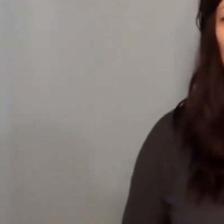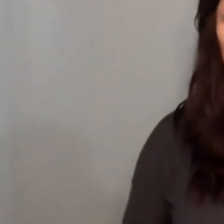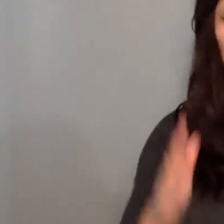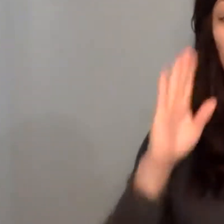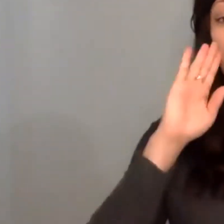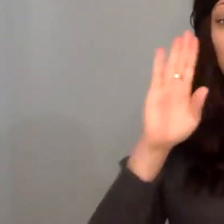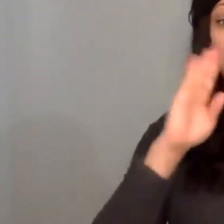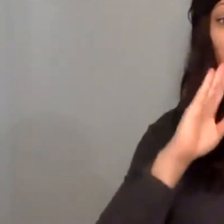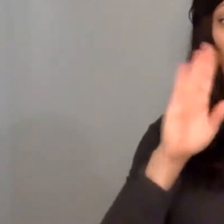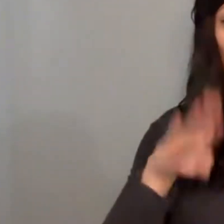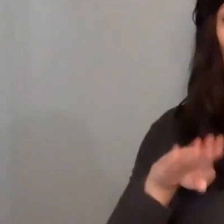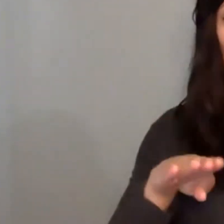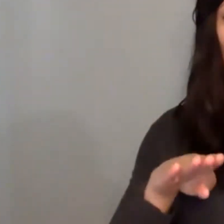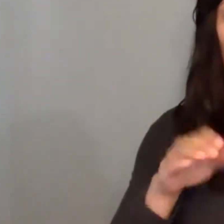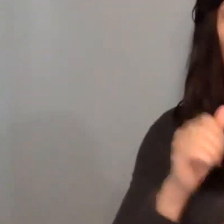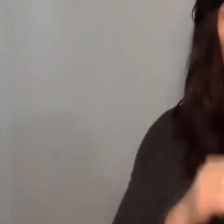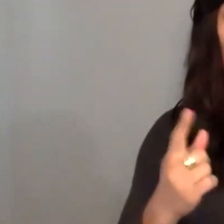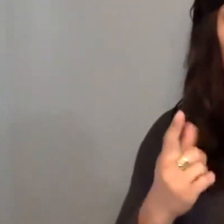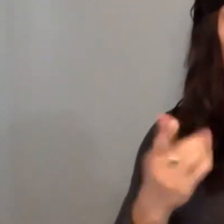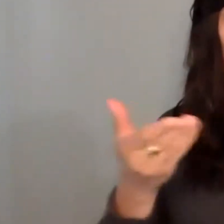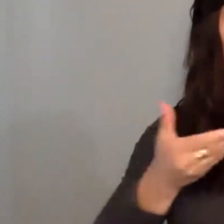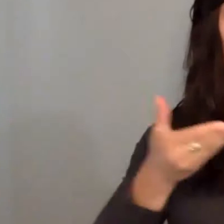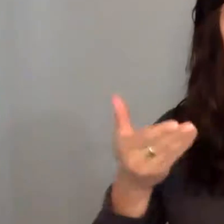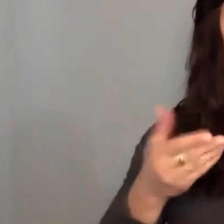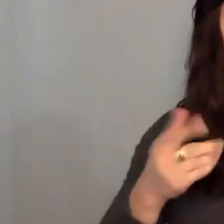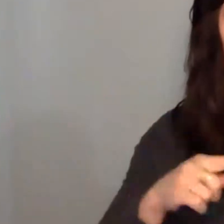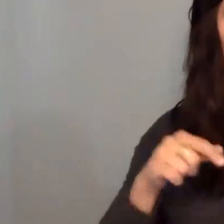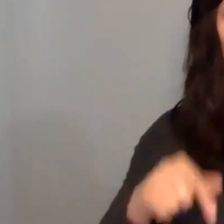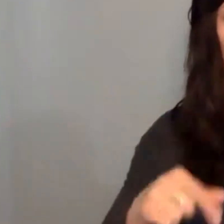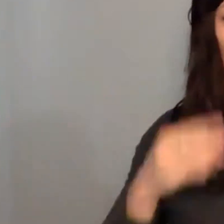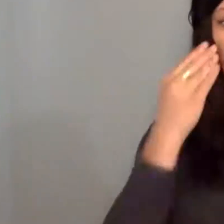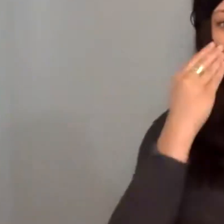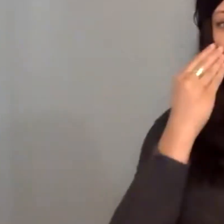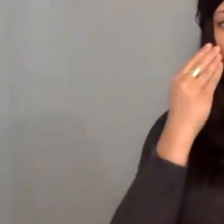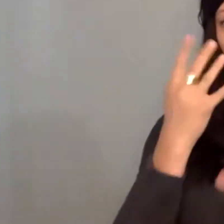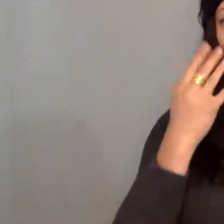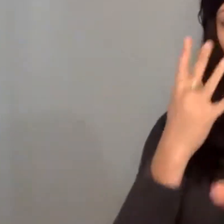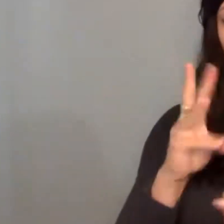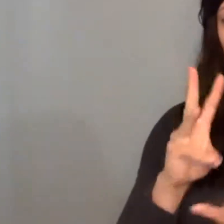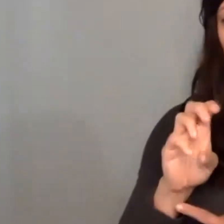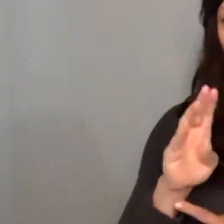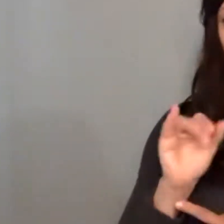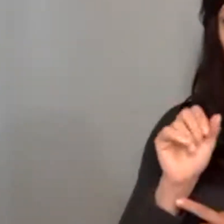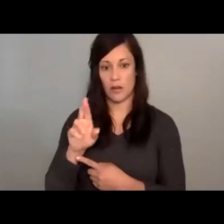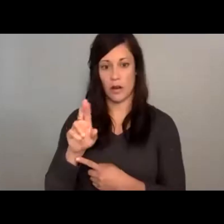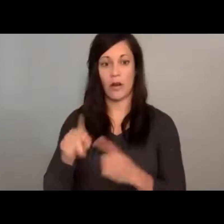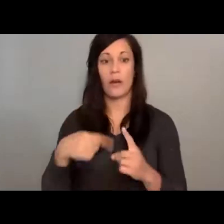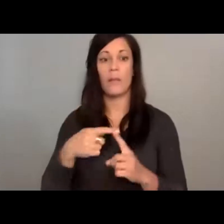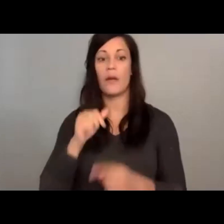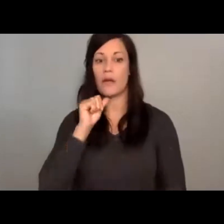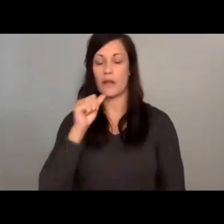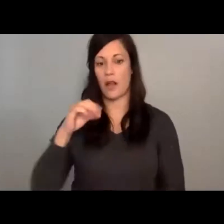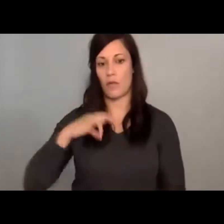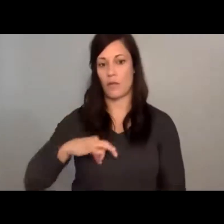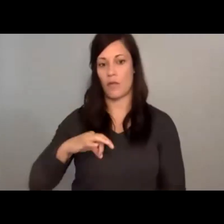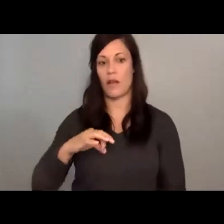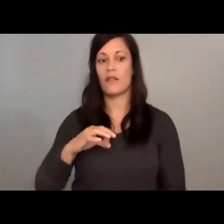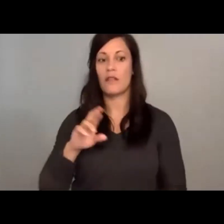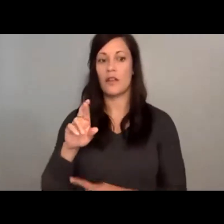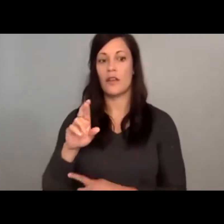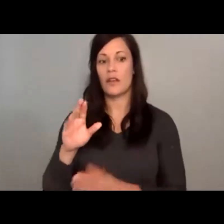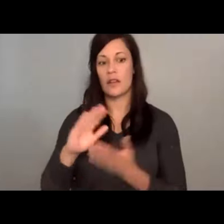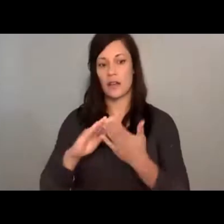Good afternoon, everybody, and welcome. Welcome to this informational webinar on the Nonprofit Community Recovery Grants, a program